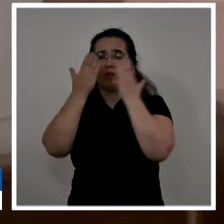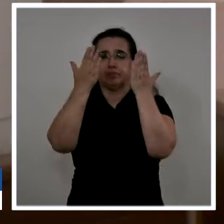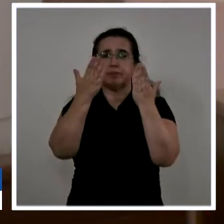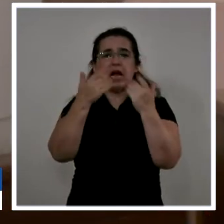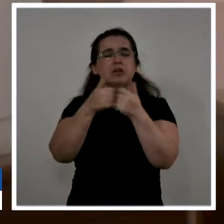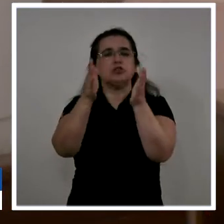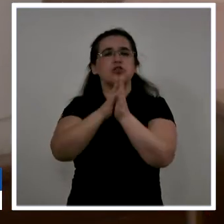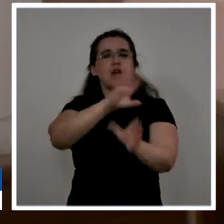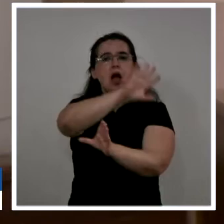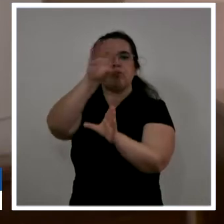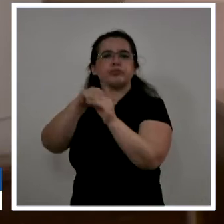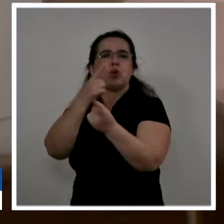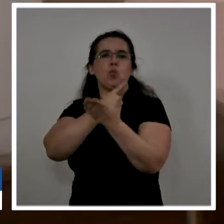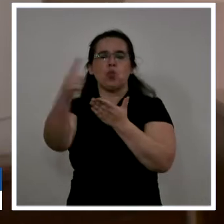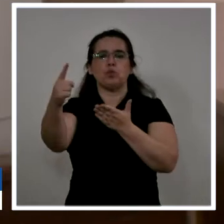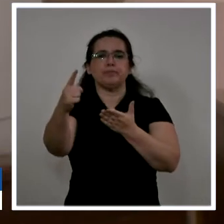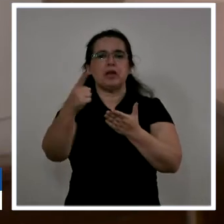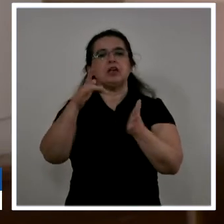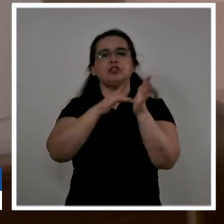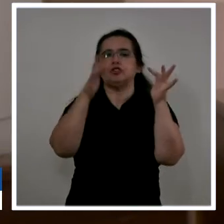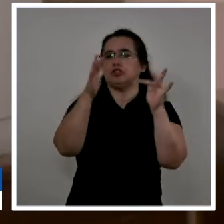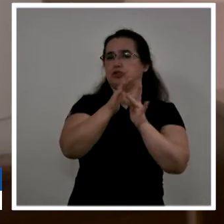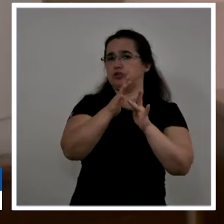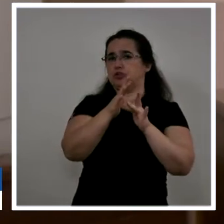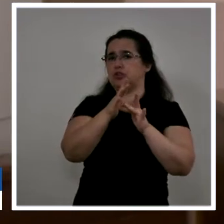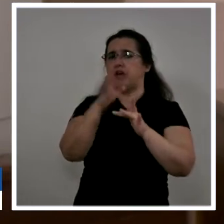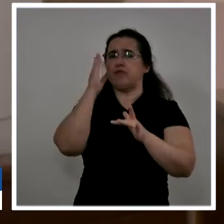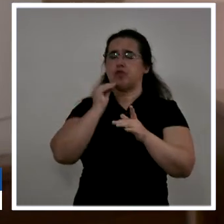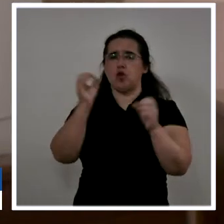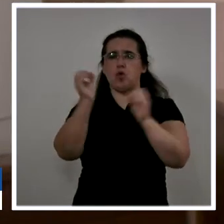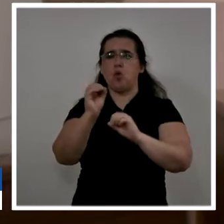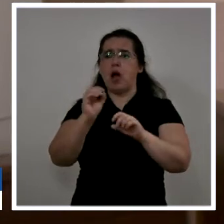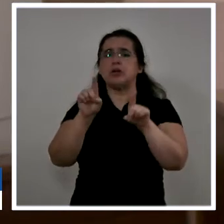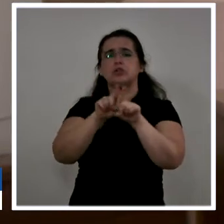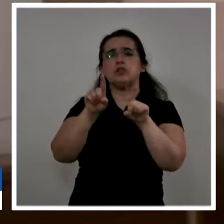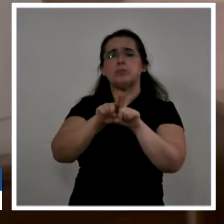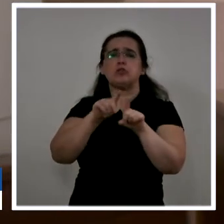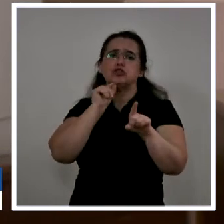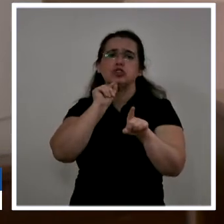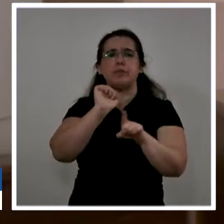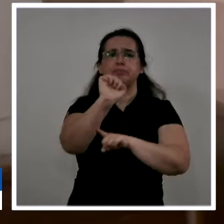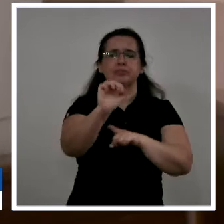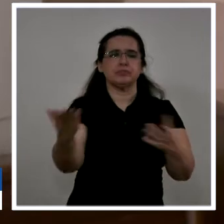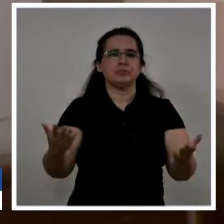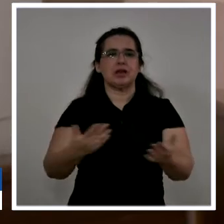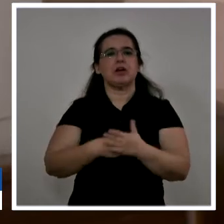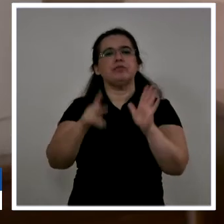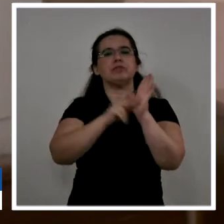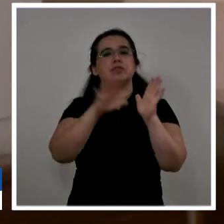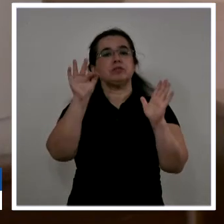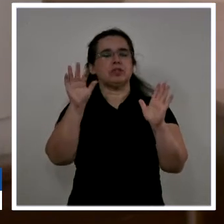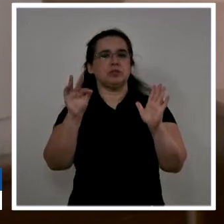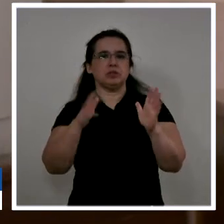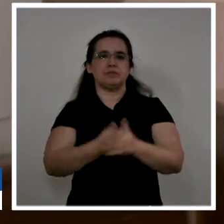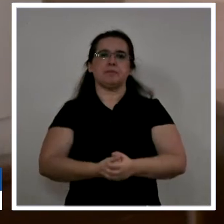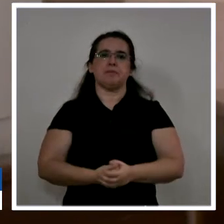Por causa disso, Jesus não se envergonha de lhes chamar irmãos. Okay, verse 14. E agora o versículo 14. Inasmuch